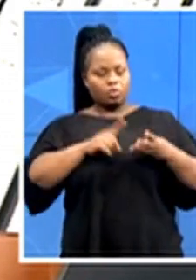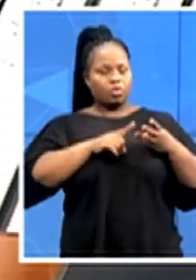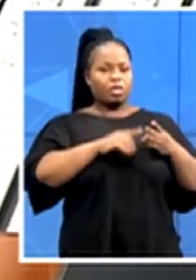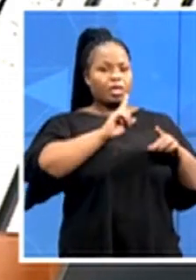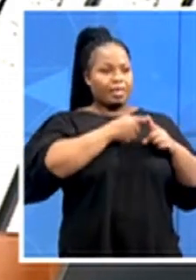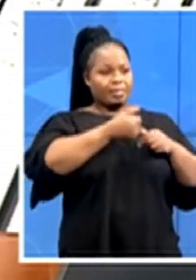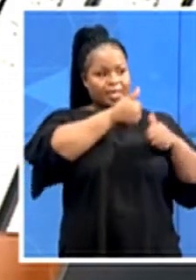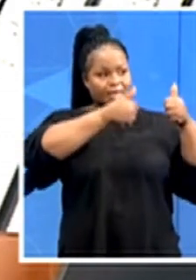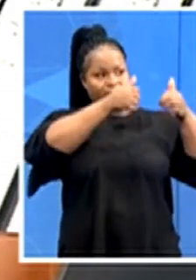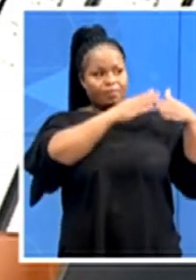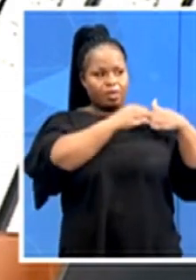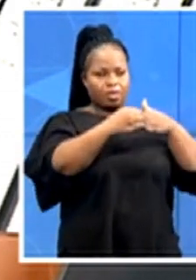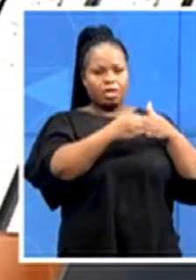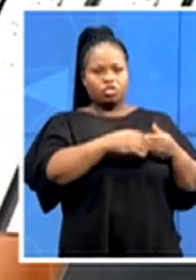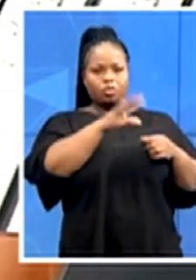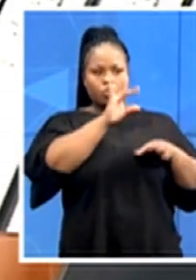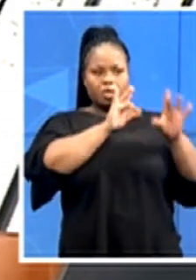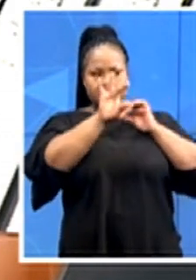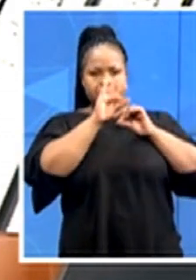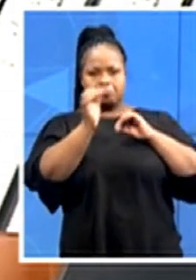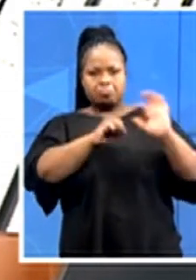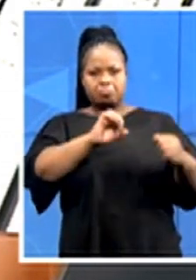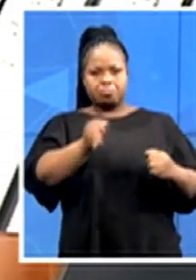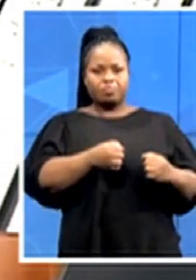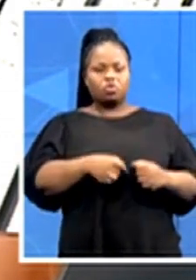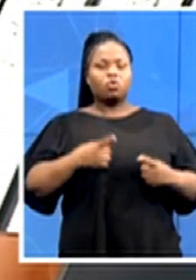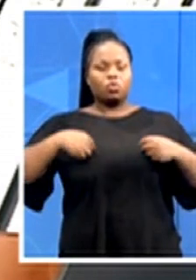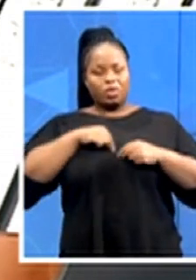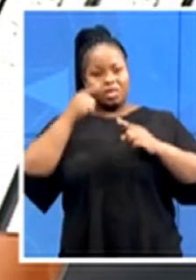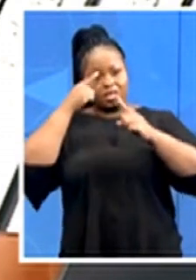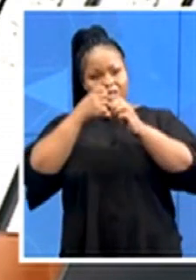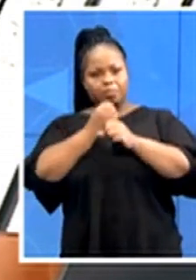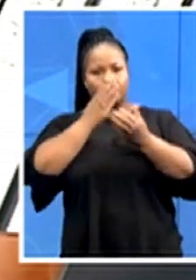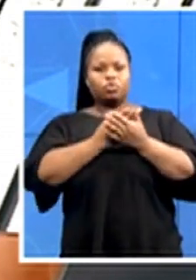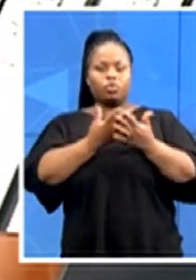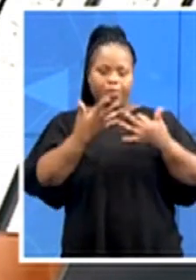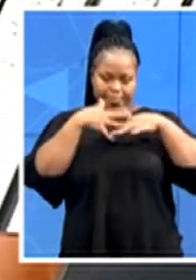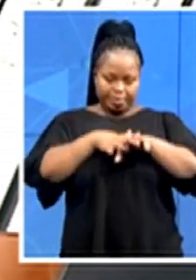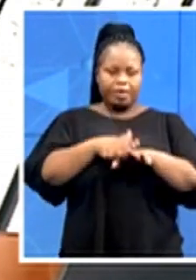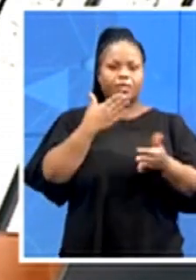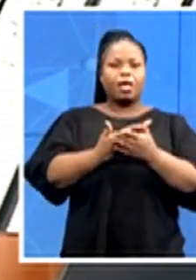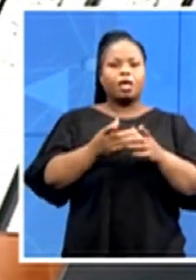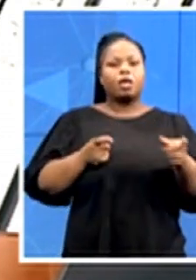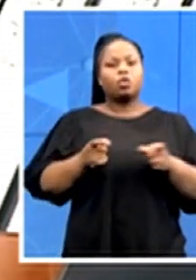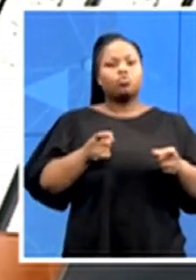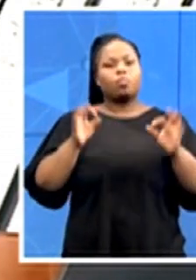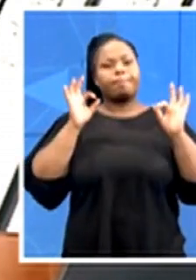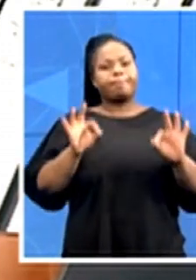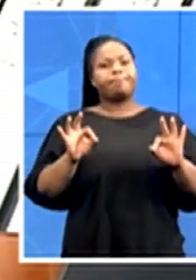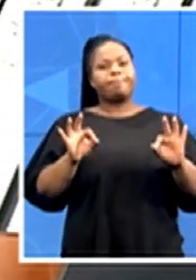Chairperson, we are working to ensure the rigorous implementation of controls over the use of public